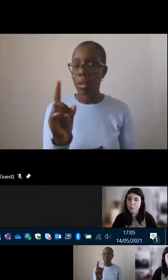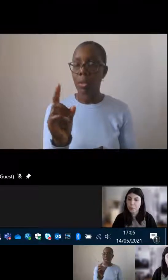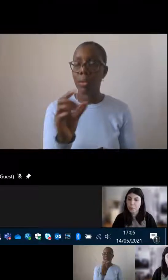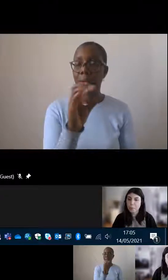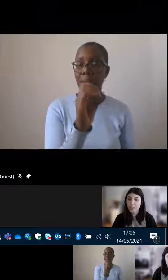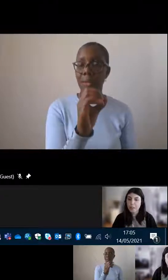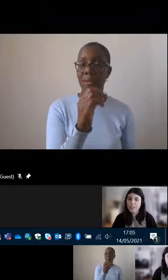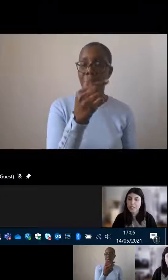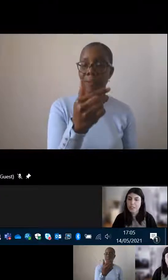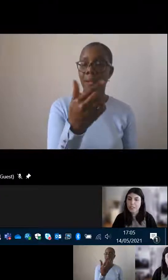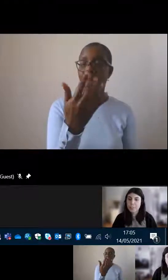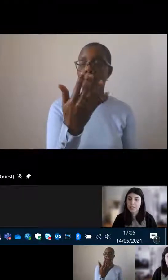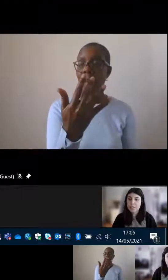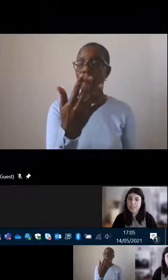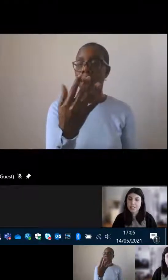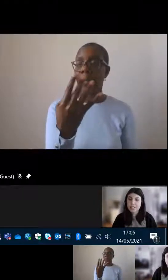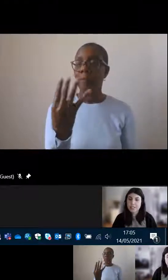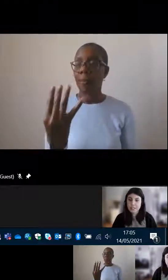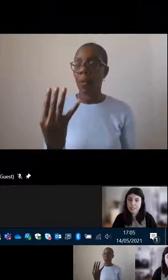0754